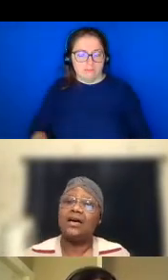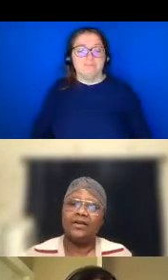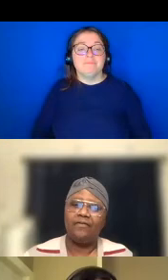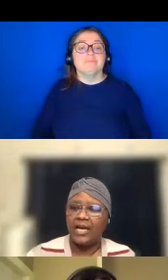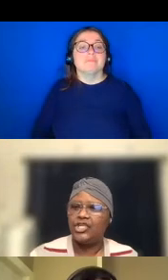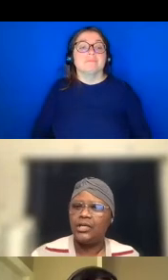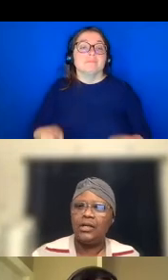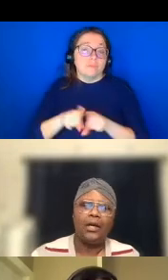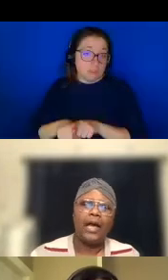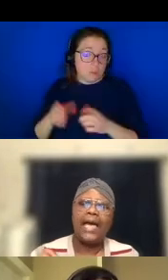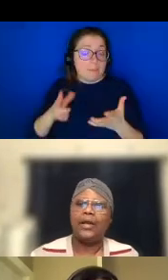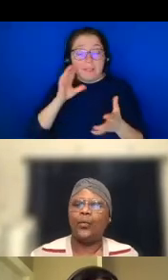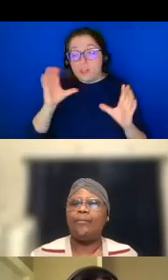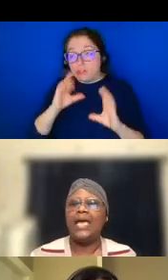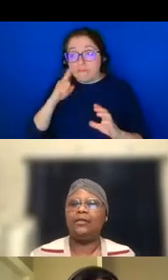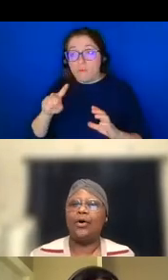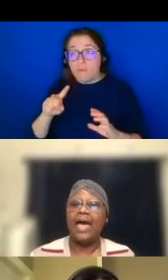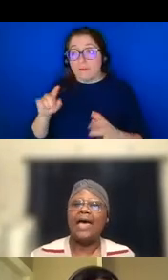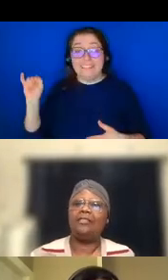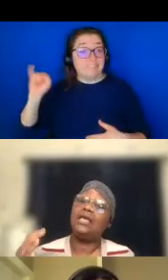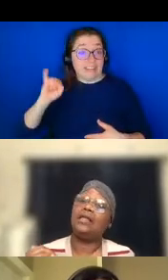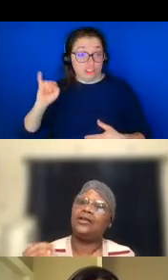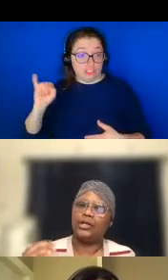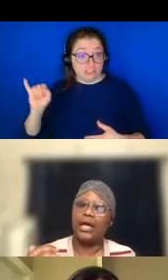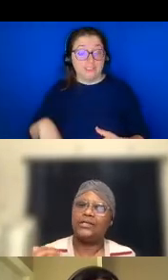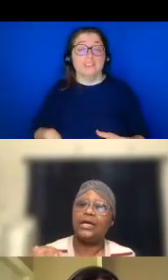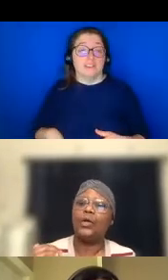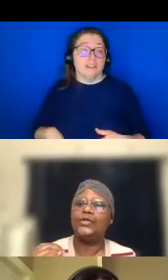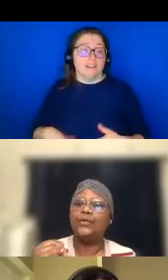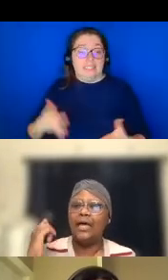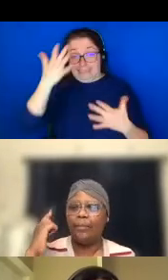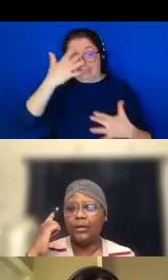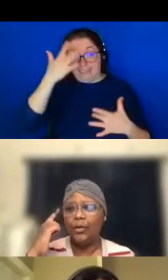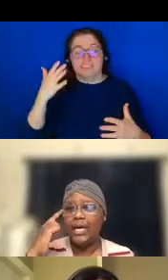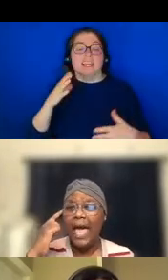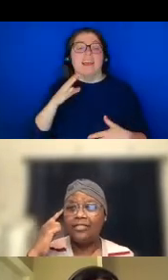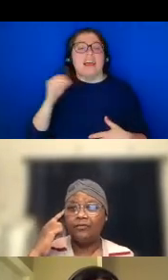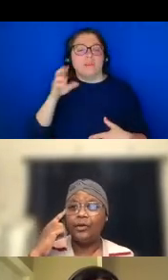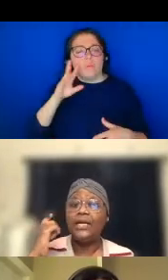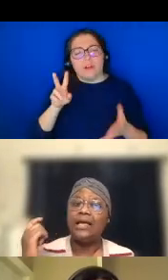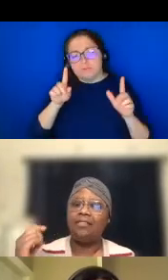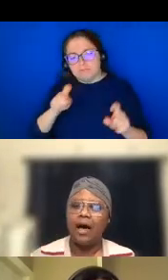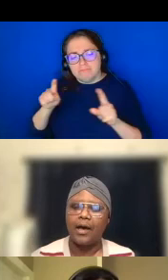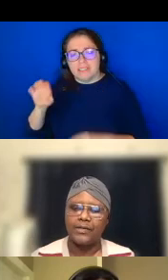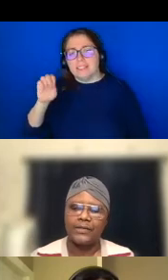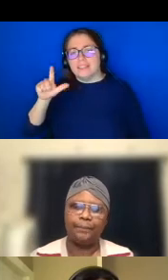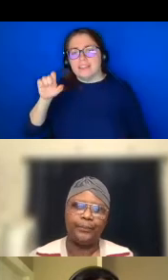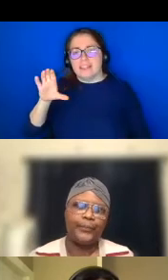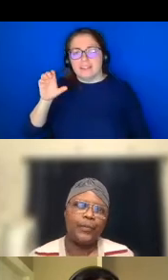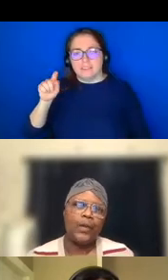evidence of infection, and we may look at the electrolytes, and we'll do that by looking at the fluid in the